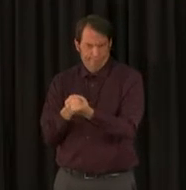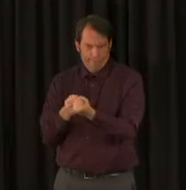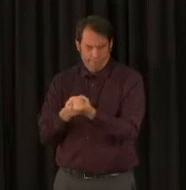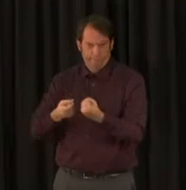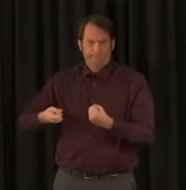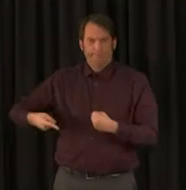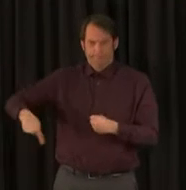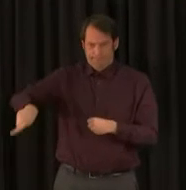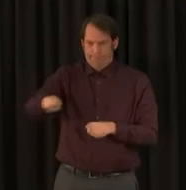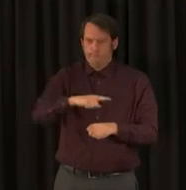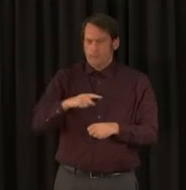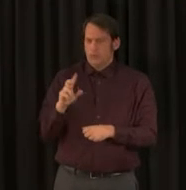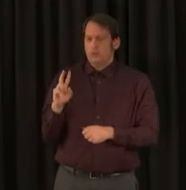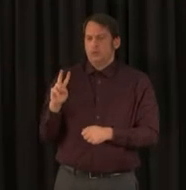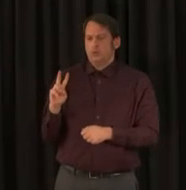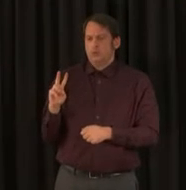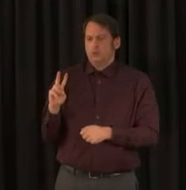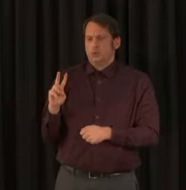call